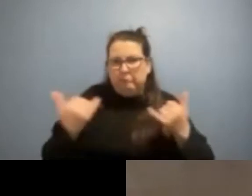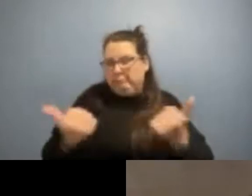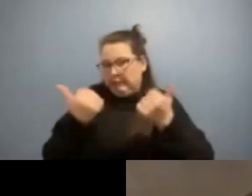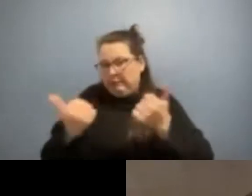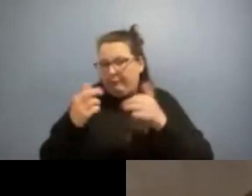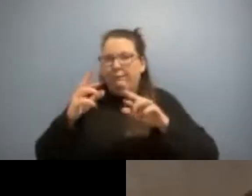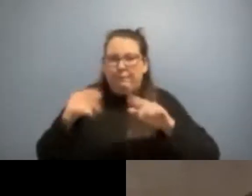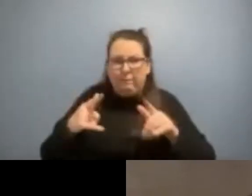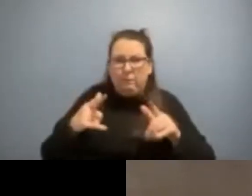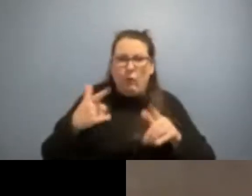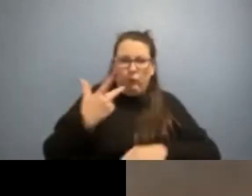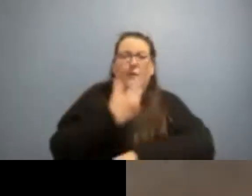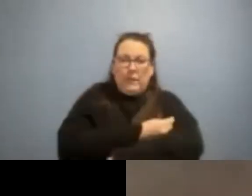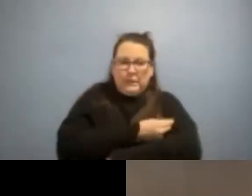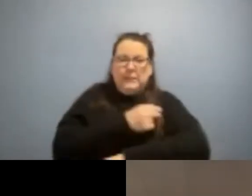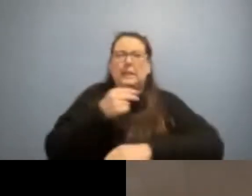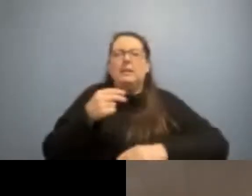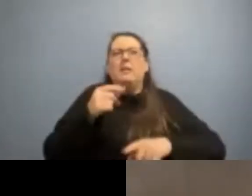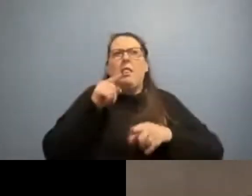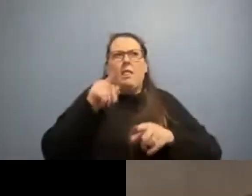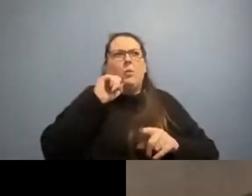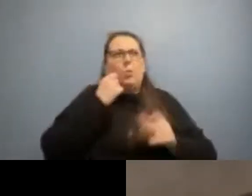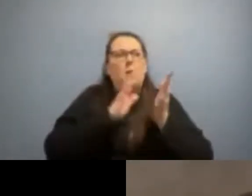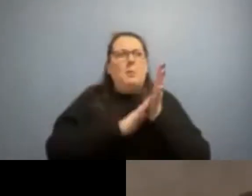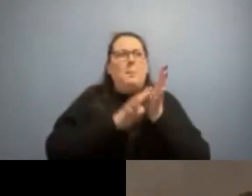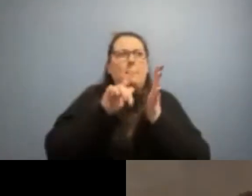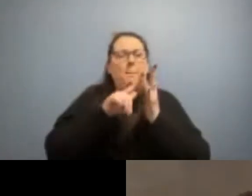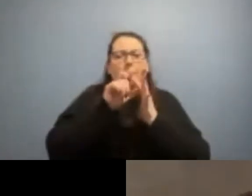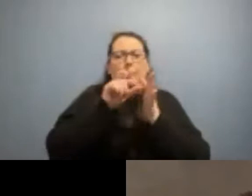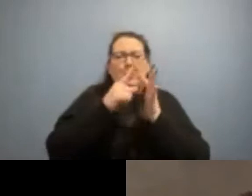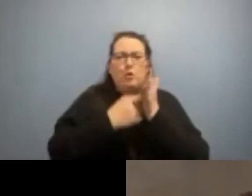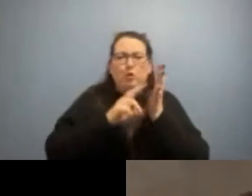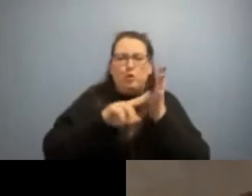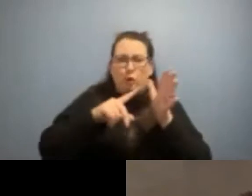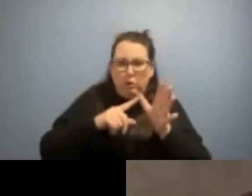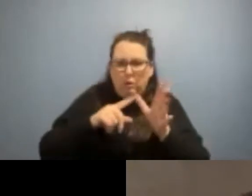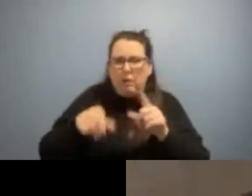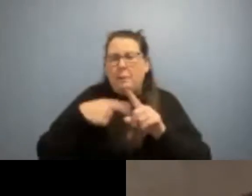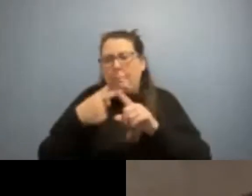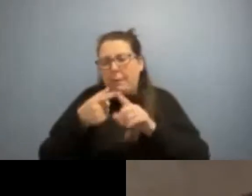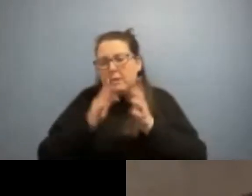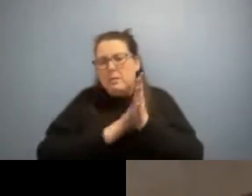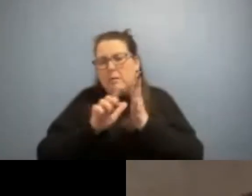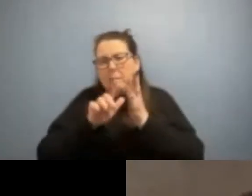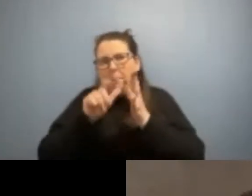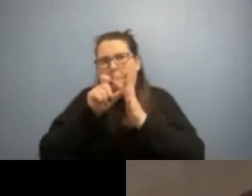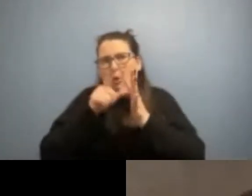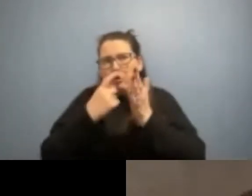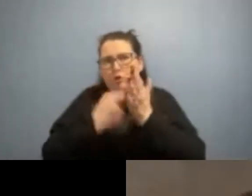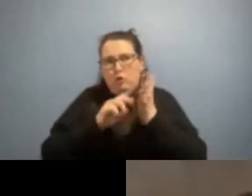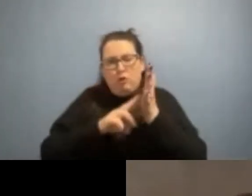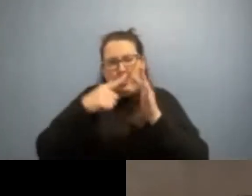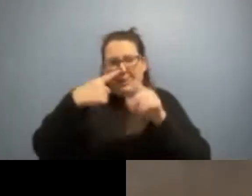be getting both Moderna and Novavax towards the end of the year. So I think we are expecting a big supply